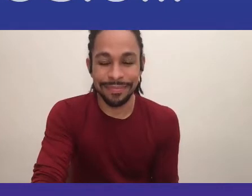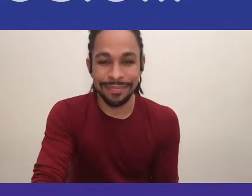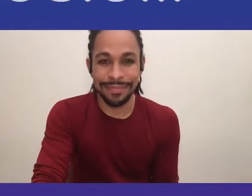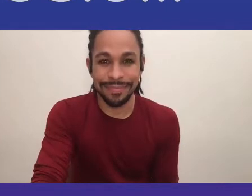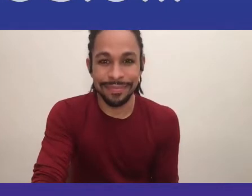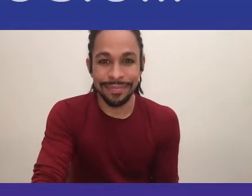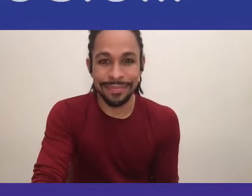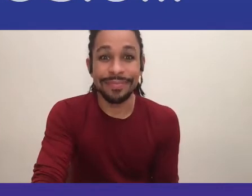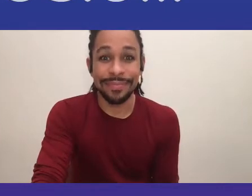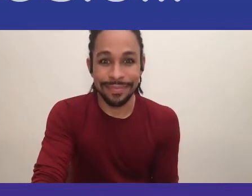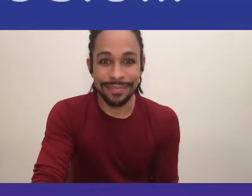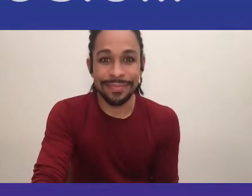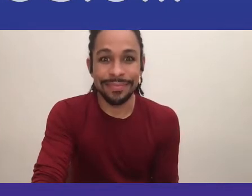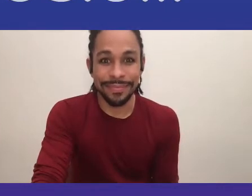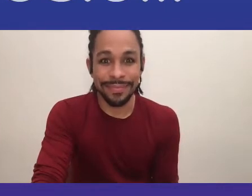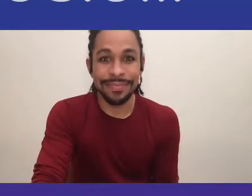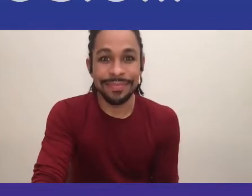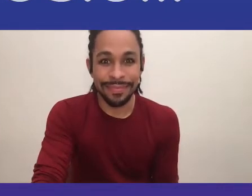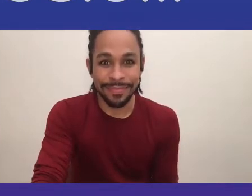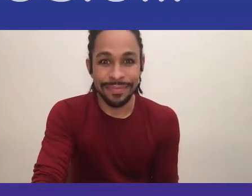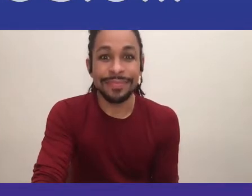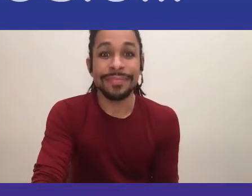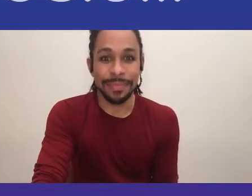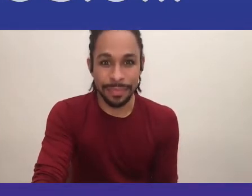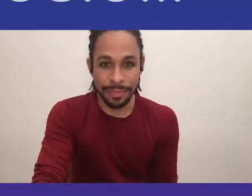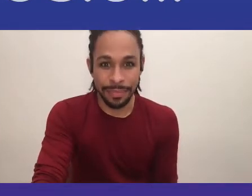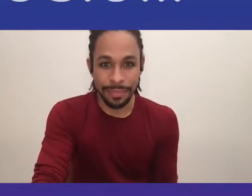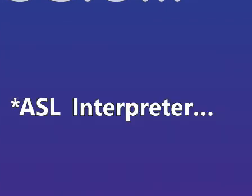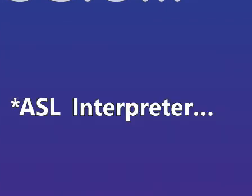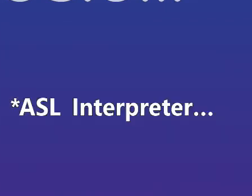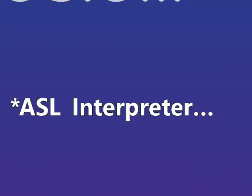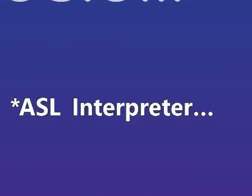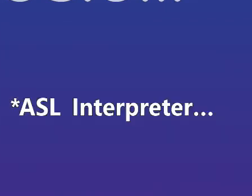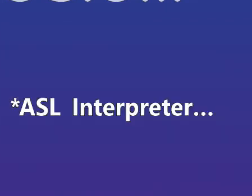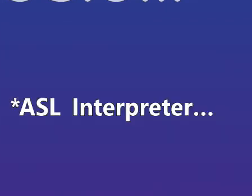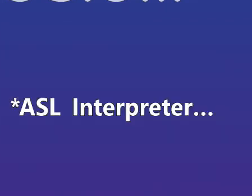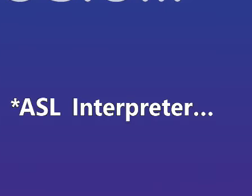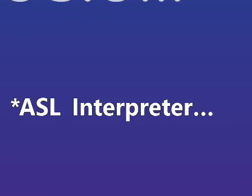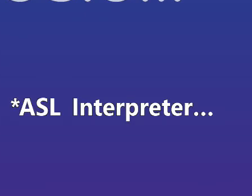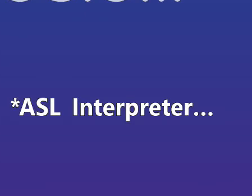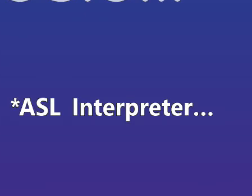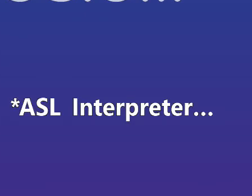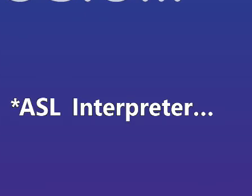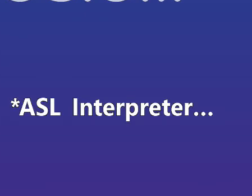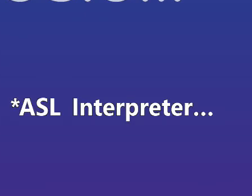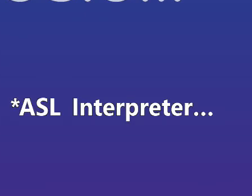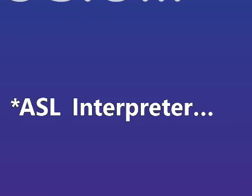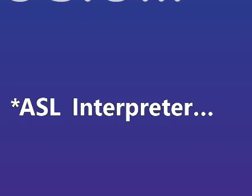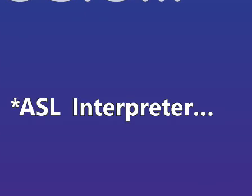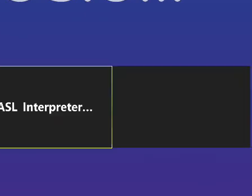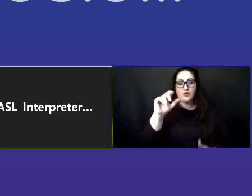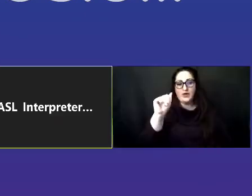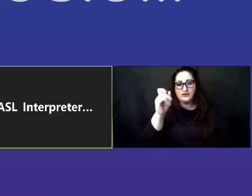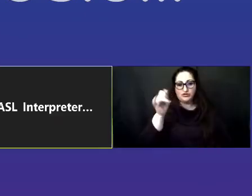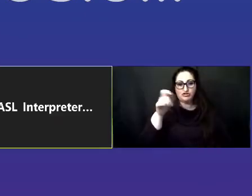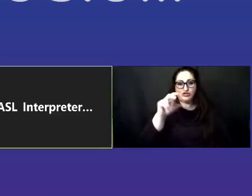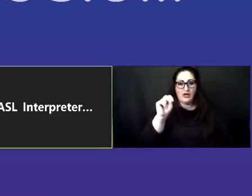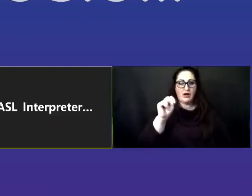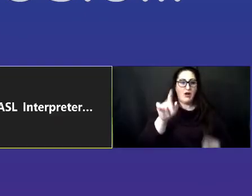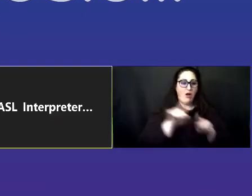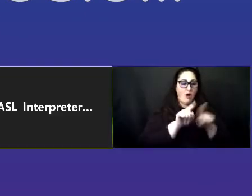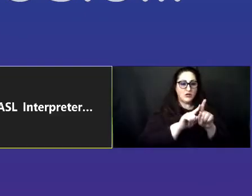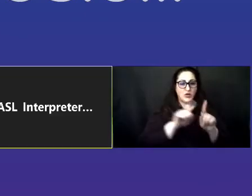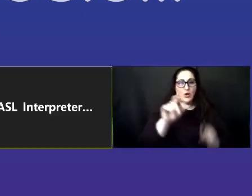Black, Latino, Asian, Black, Latino, Asian, Black, Latino, and Indigenous Pacific folk, Native North American folk, and Arab Middle Eastern folk are